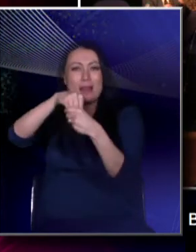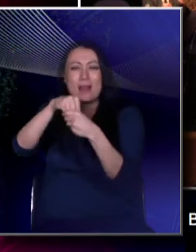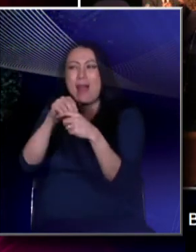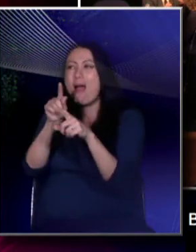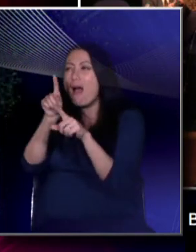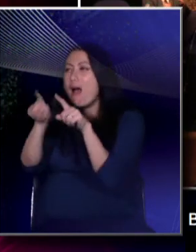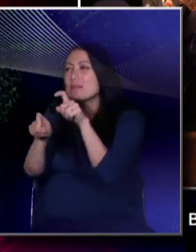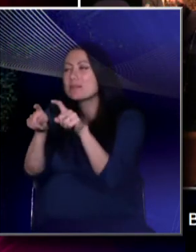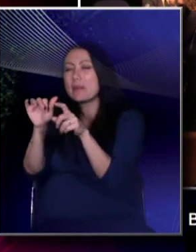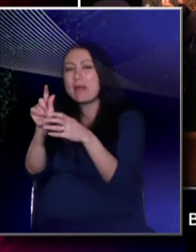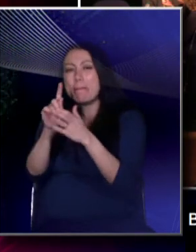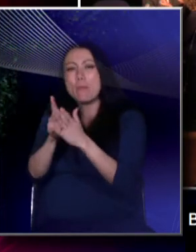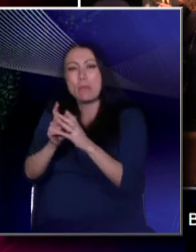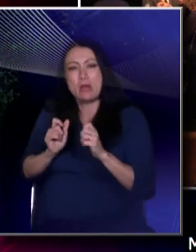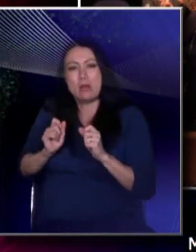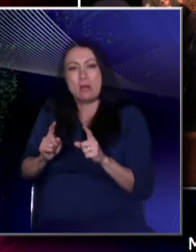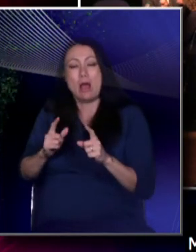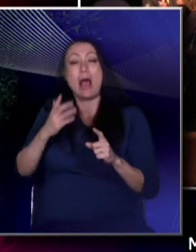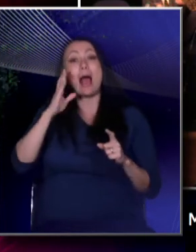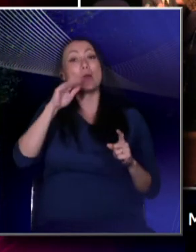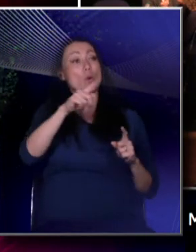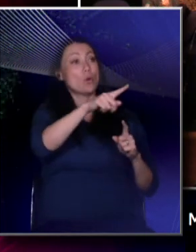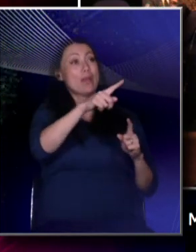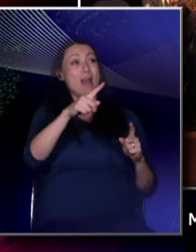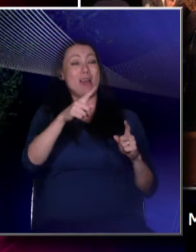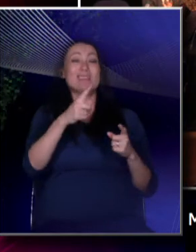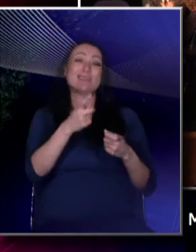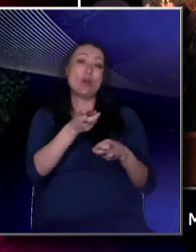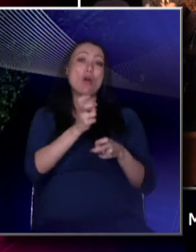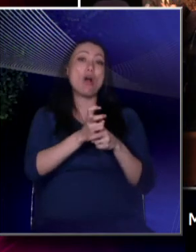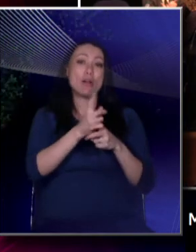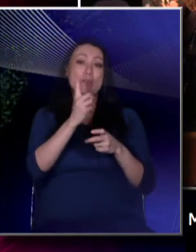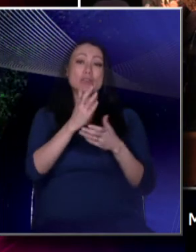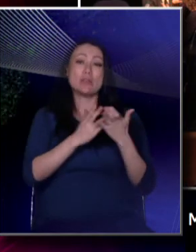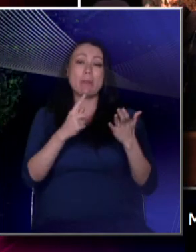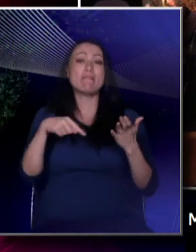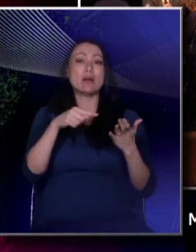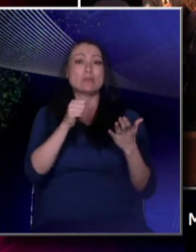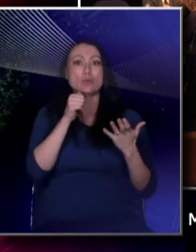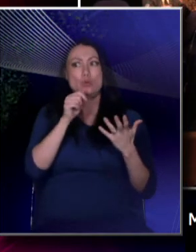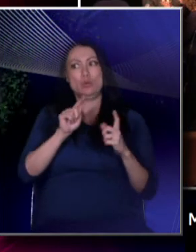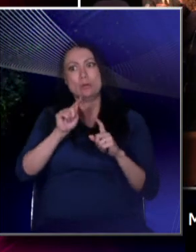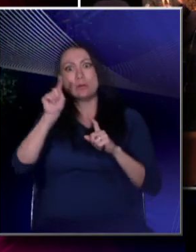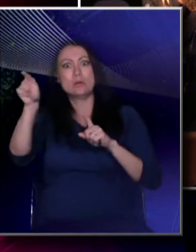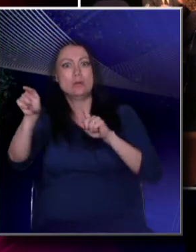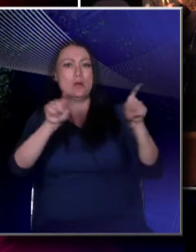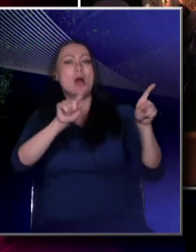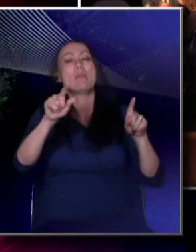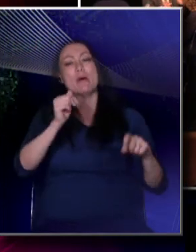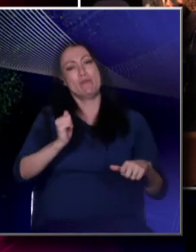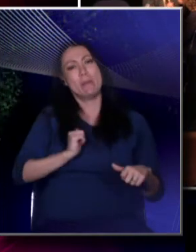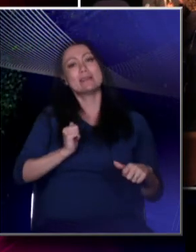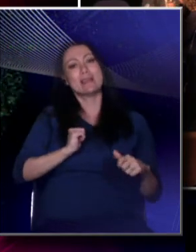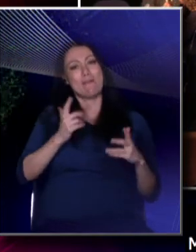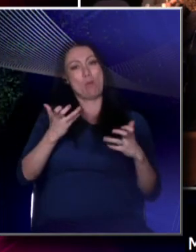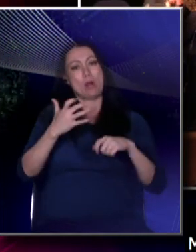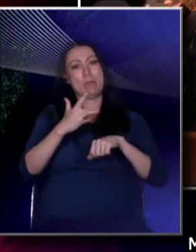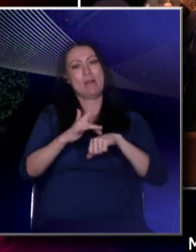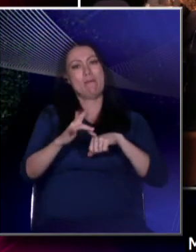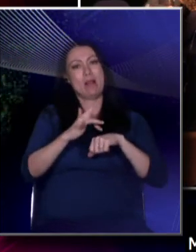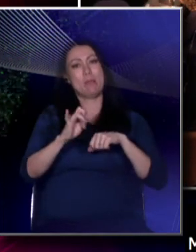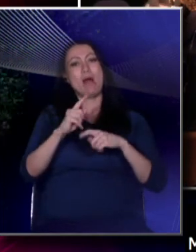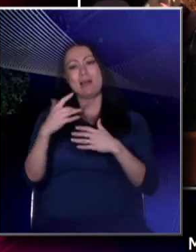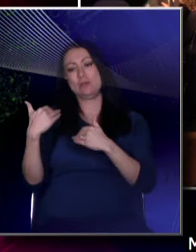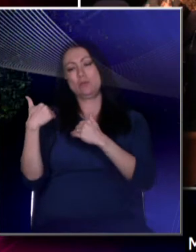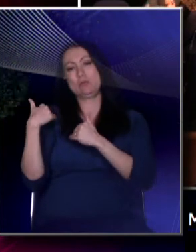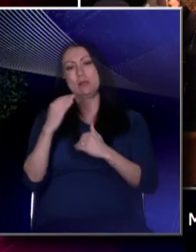questions in the moment. I know physically for some of us it's not possible, but I definitely would like to make it possible for myself. As a responsible